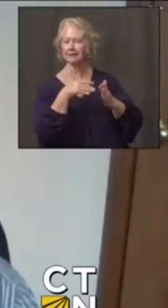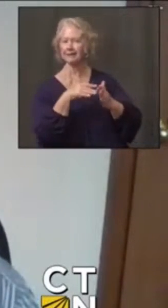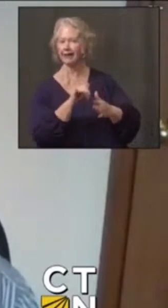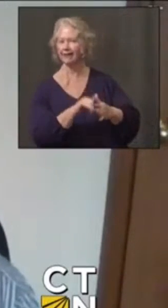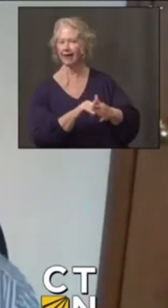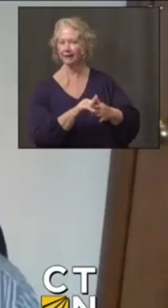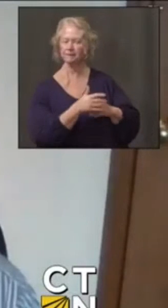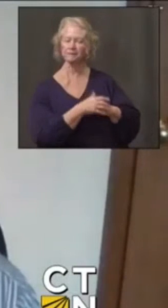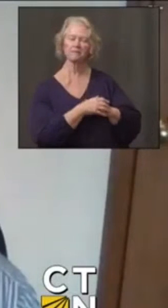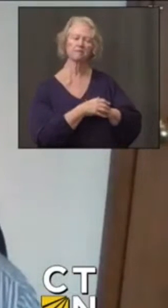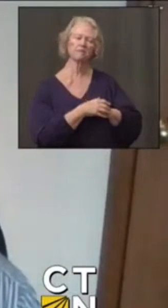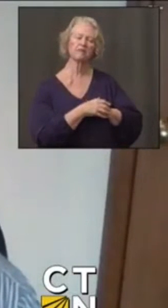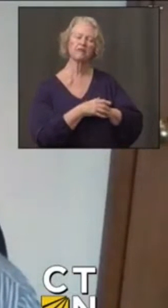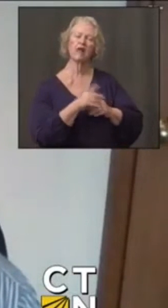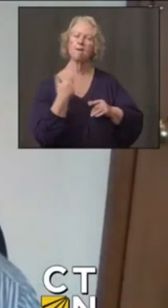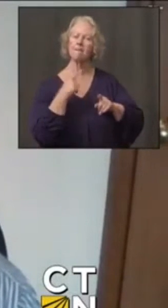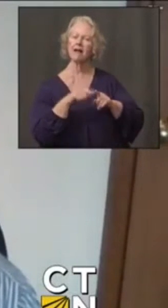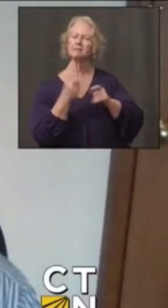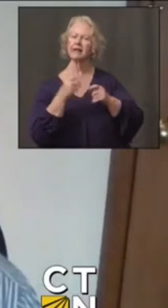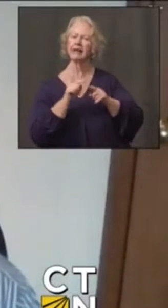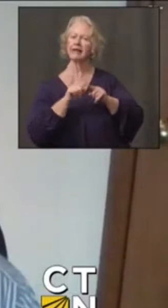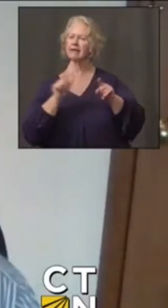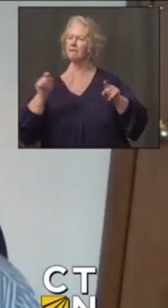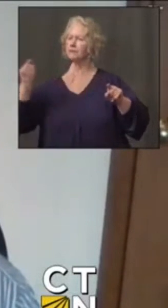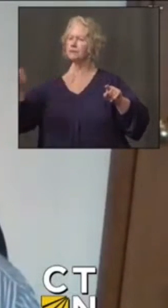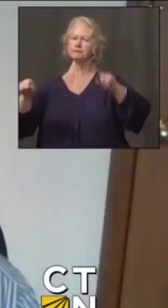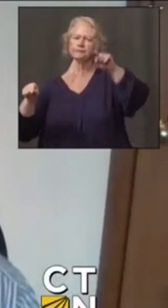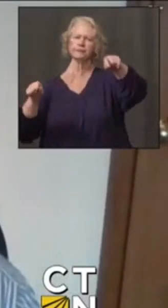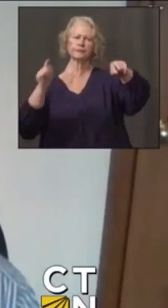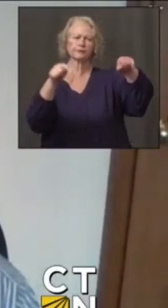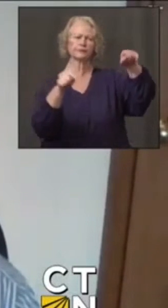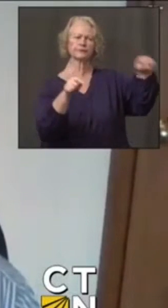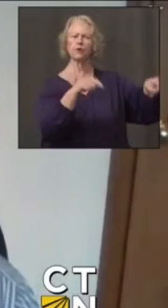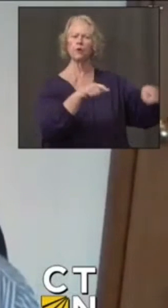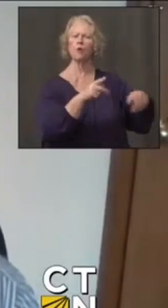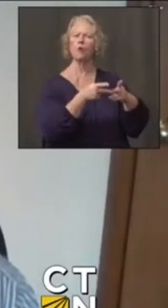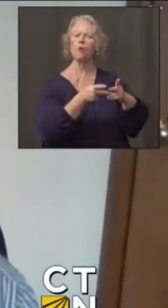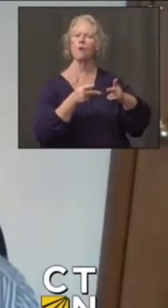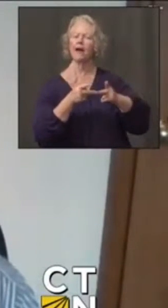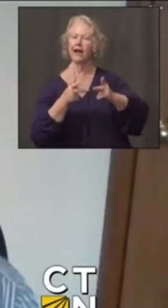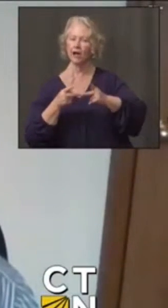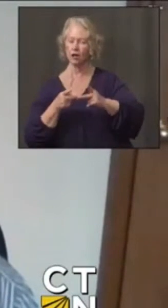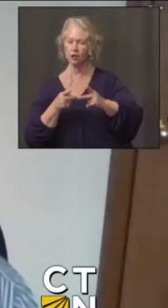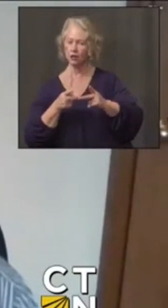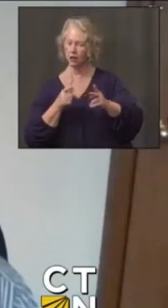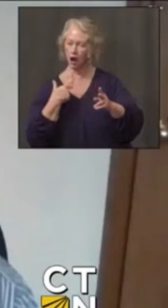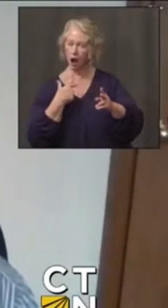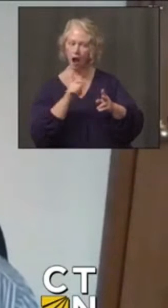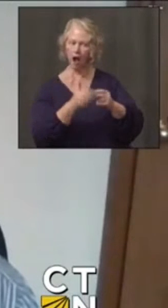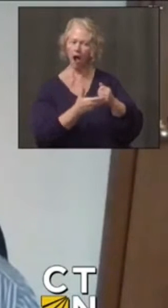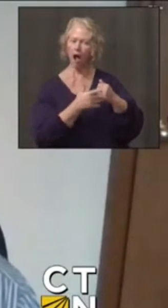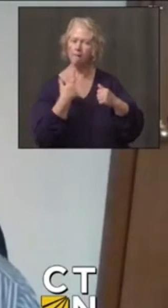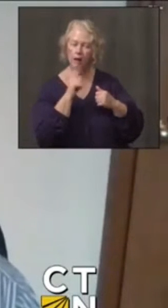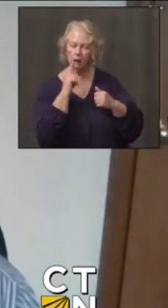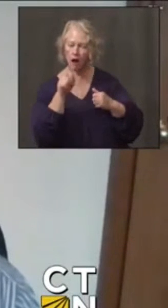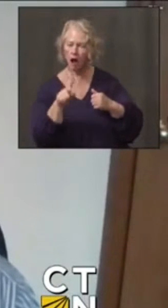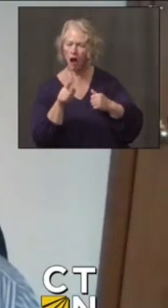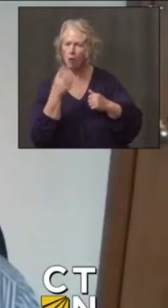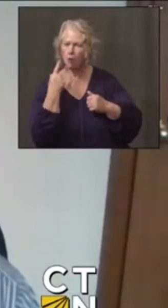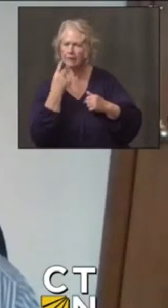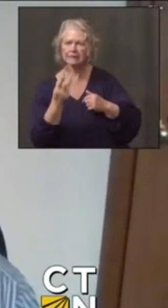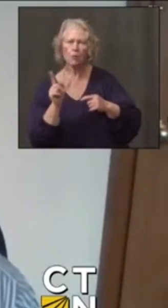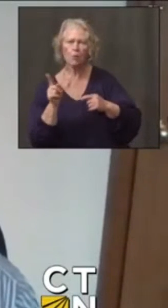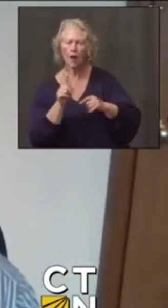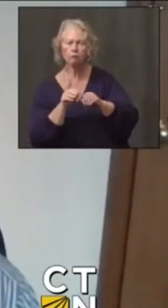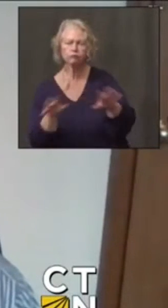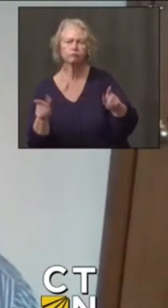studies, and we were able to really emphasize locations where virus was spreading more quickly. So, for example,